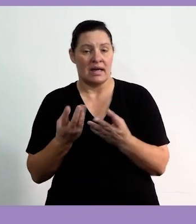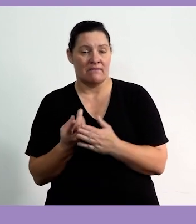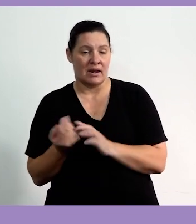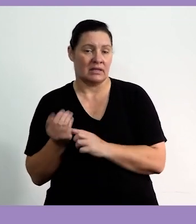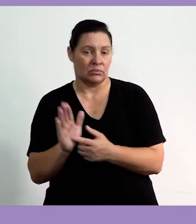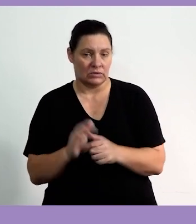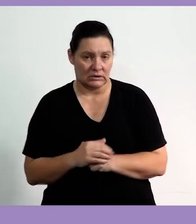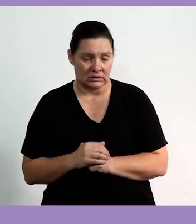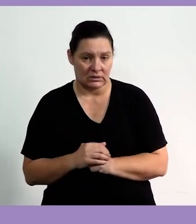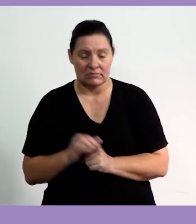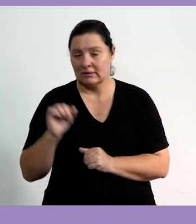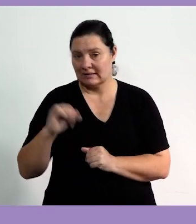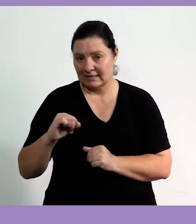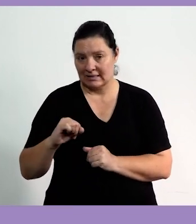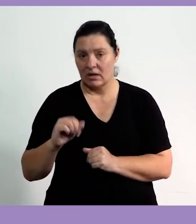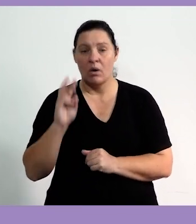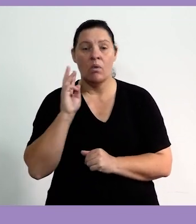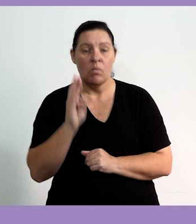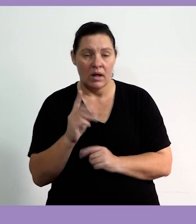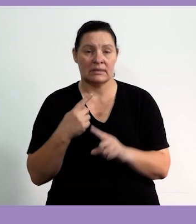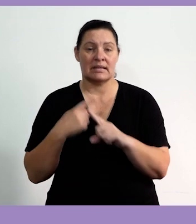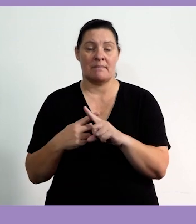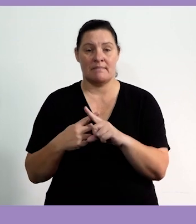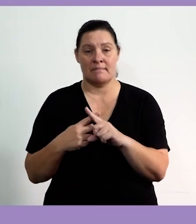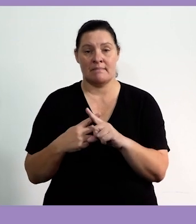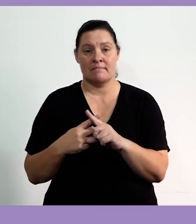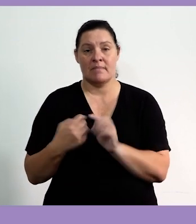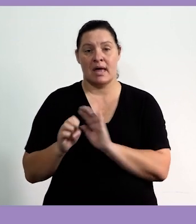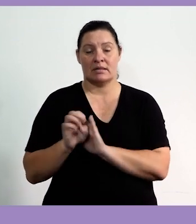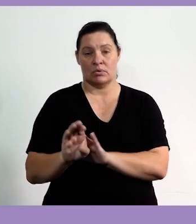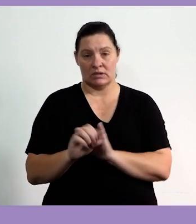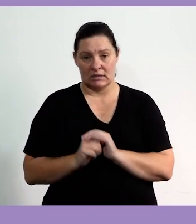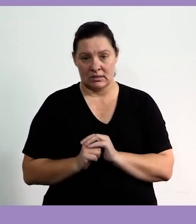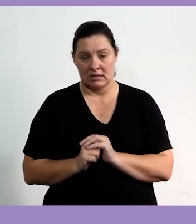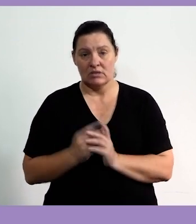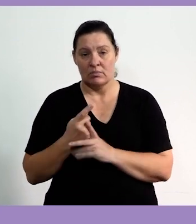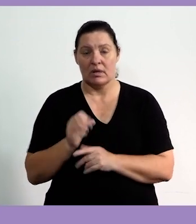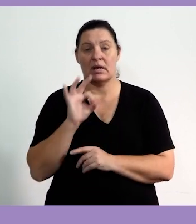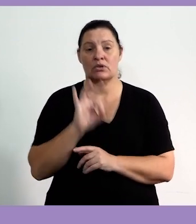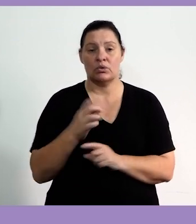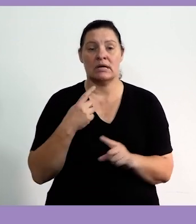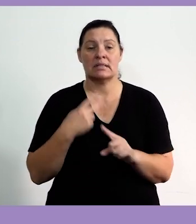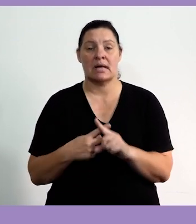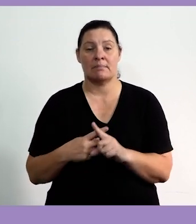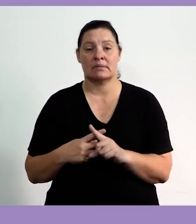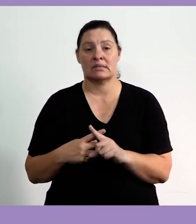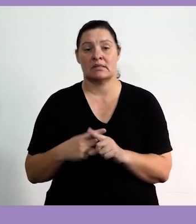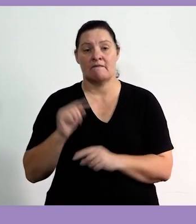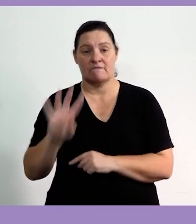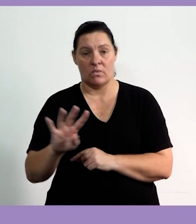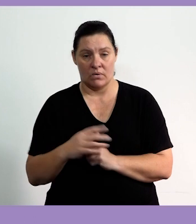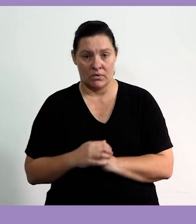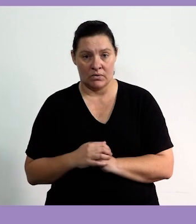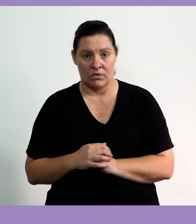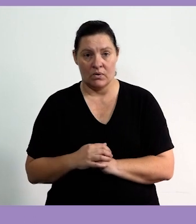to a given exponent? Yes, we are going to multiply the exponents. So that is going to be 3